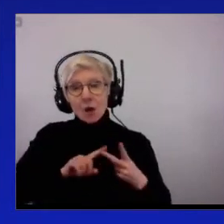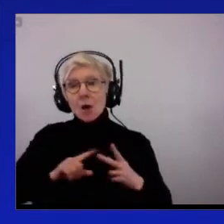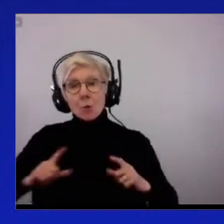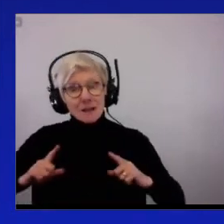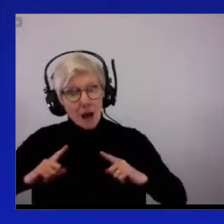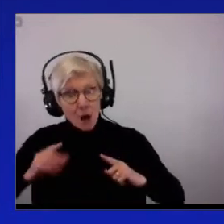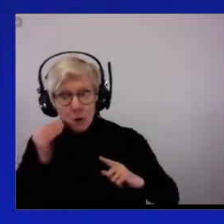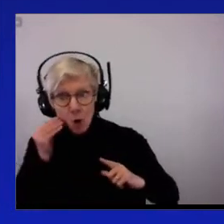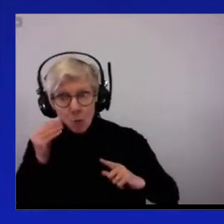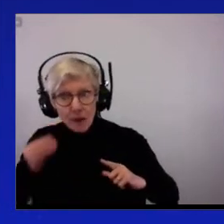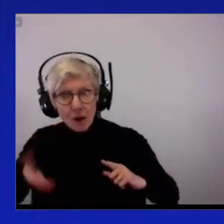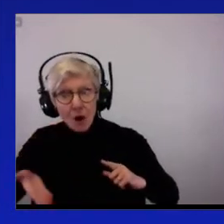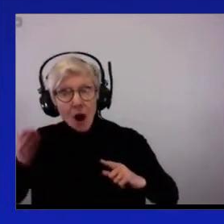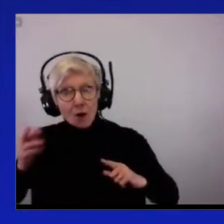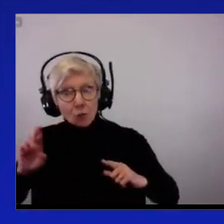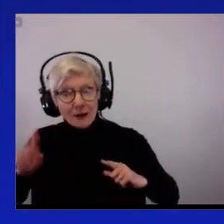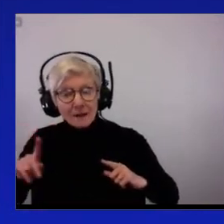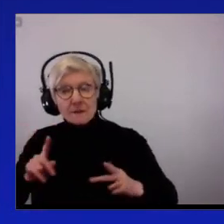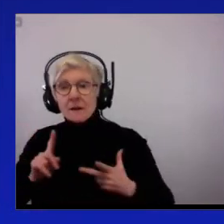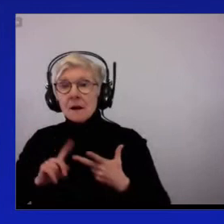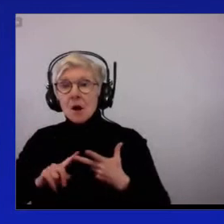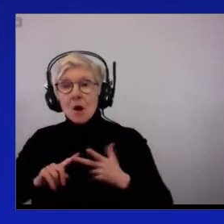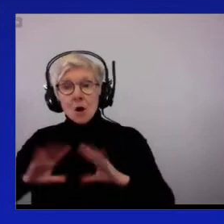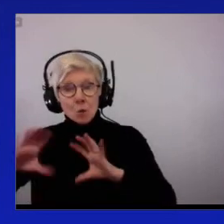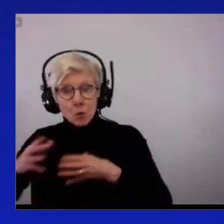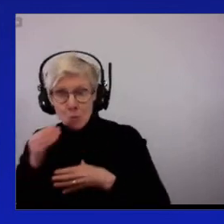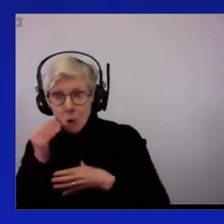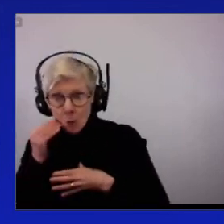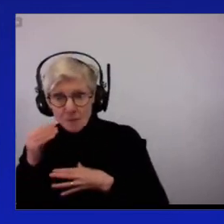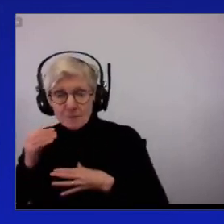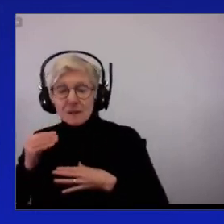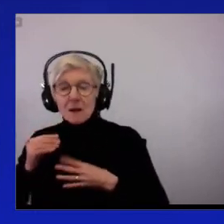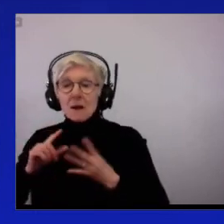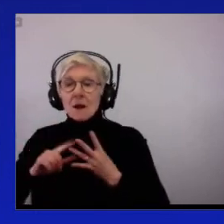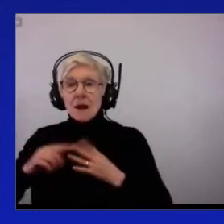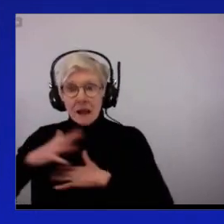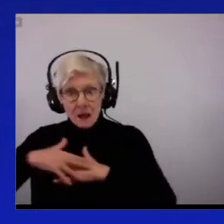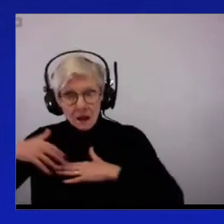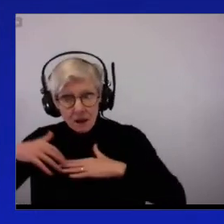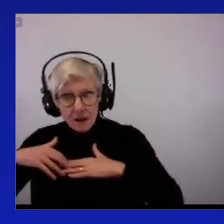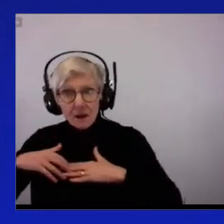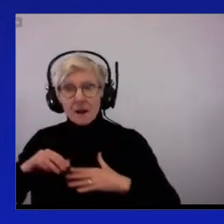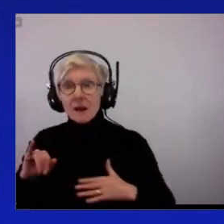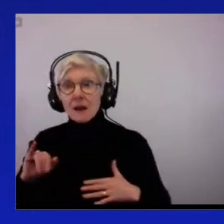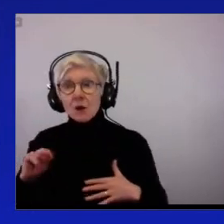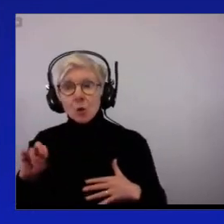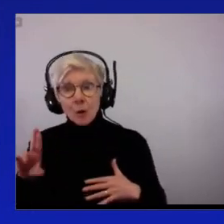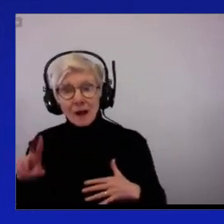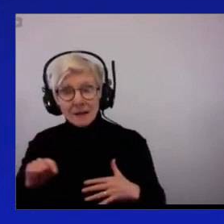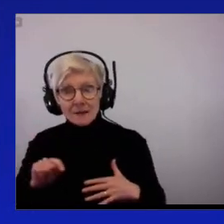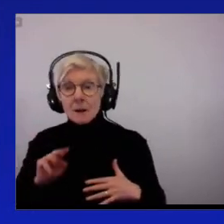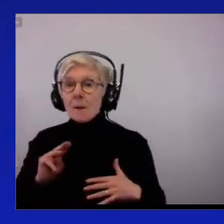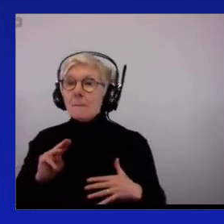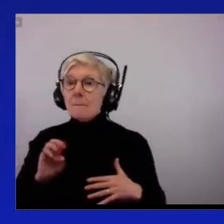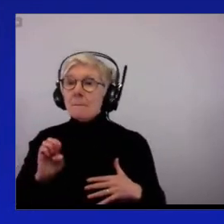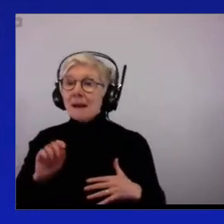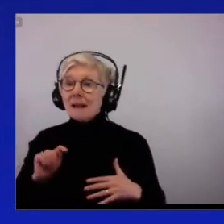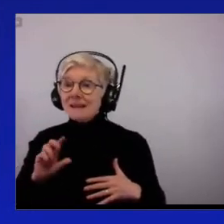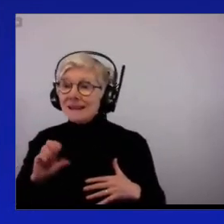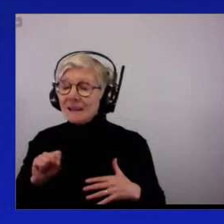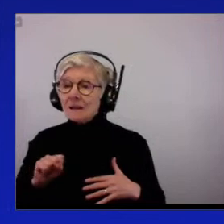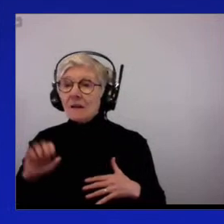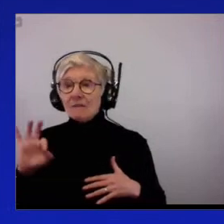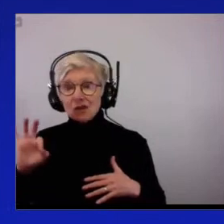settings, First Nations, Inuit, Métis adults, people who are receiving chronic home care. These are clearly